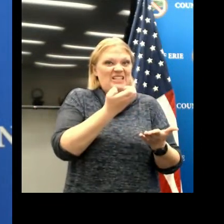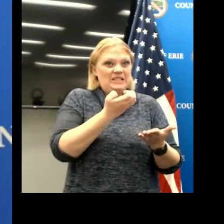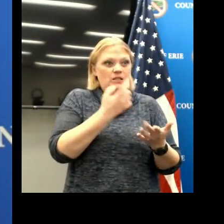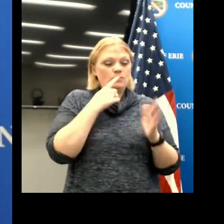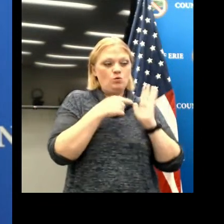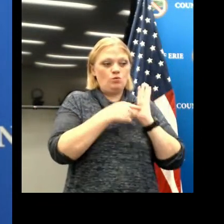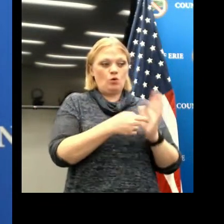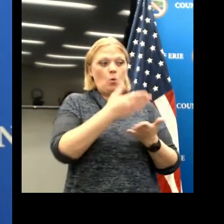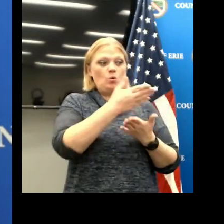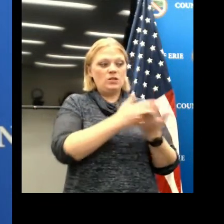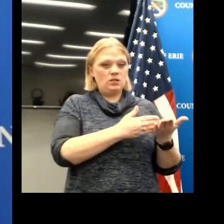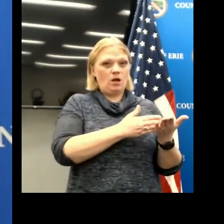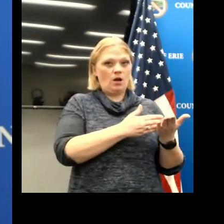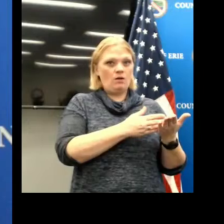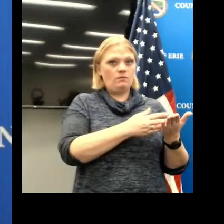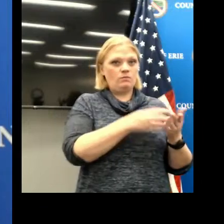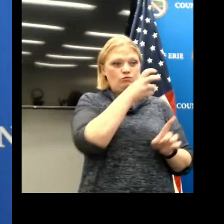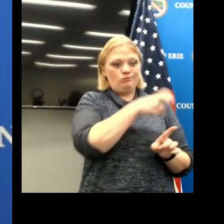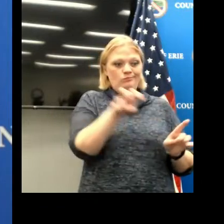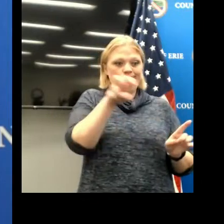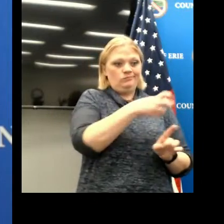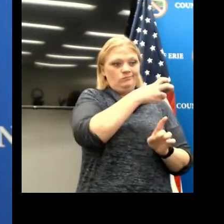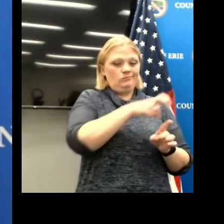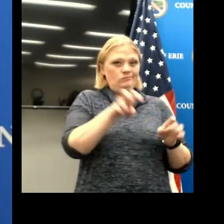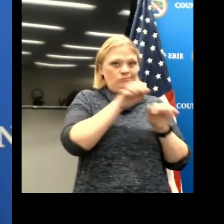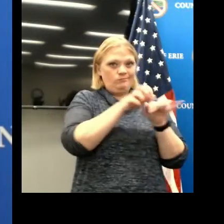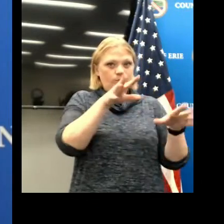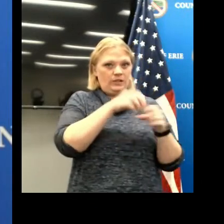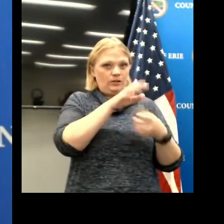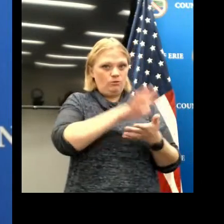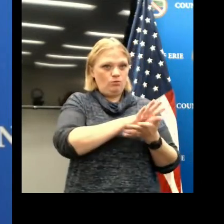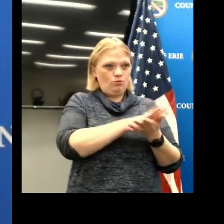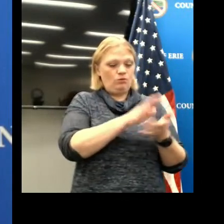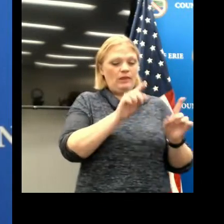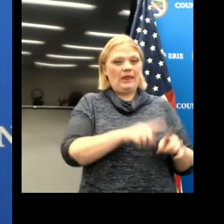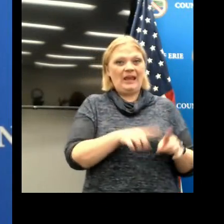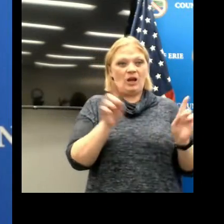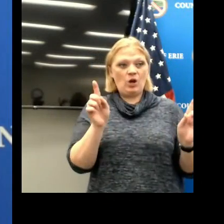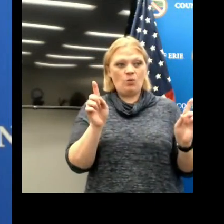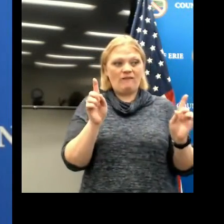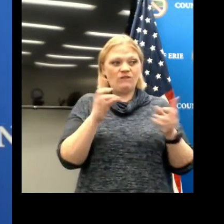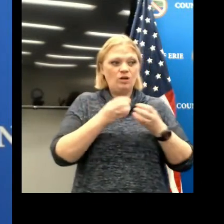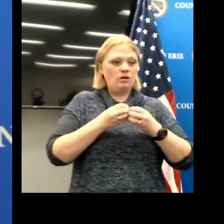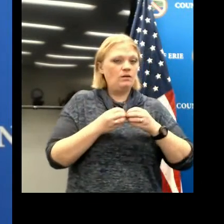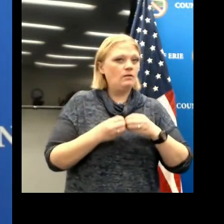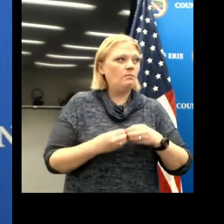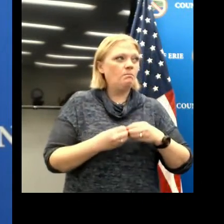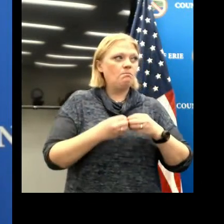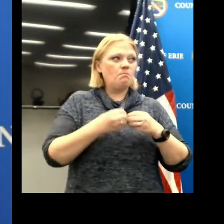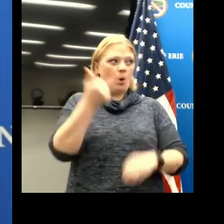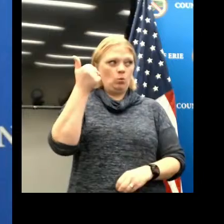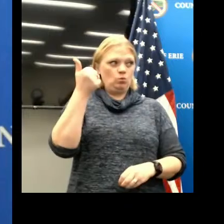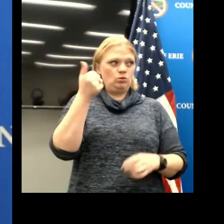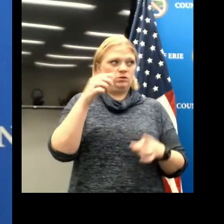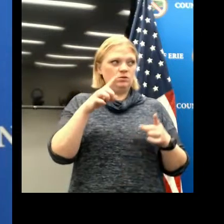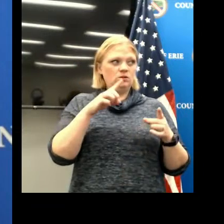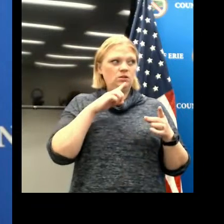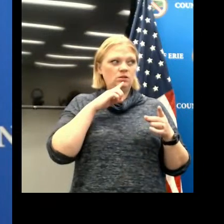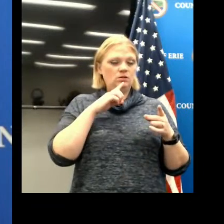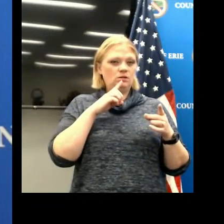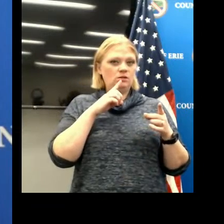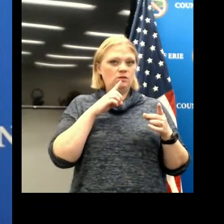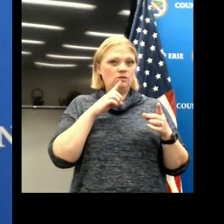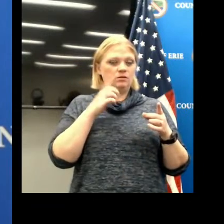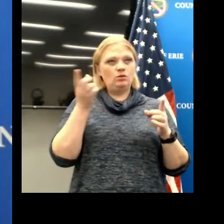been some case-to-case transmission in schools. However, the vast majority of cases are those where we